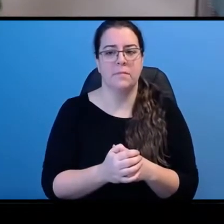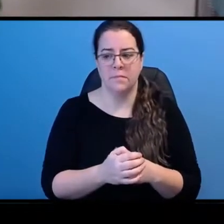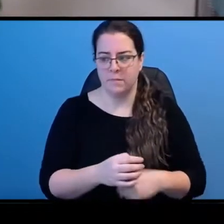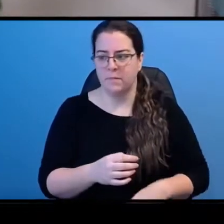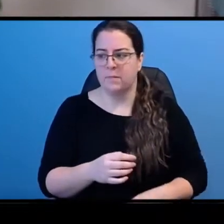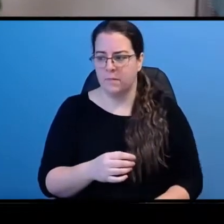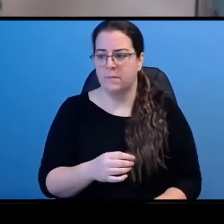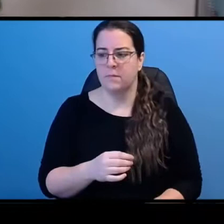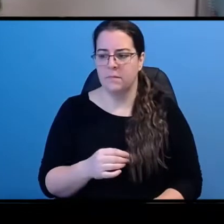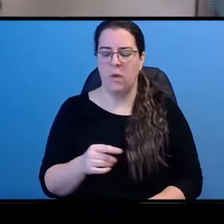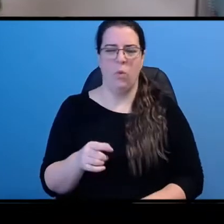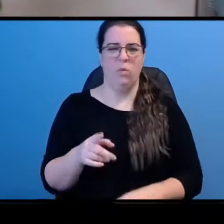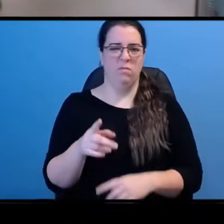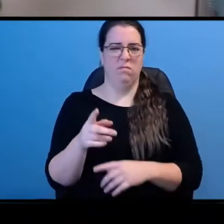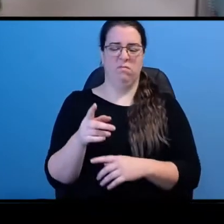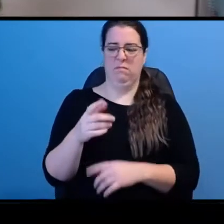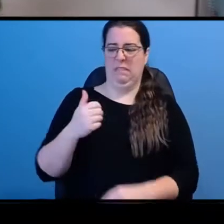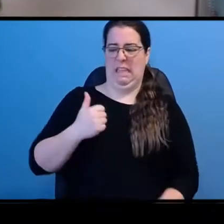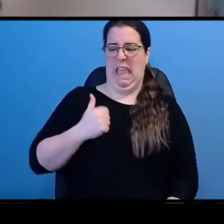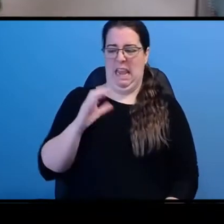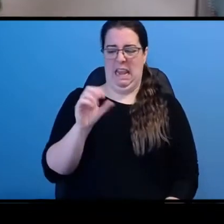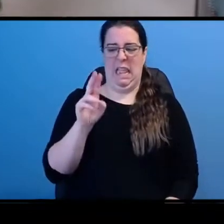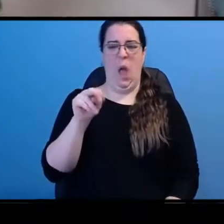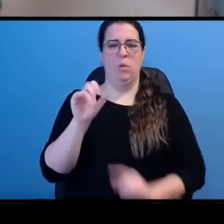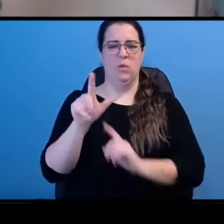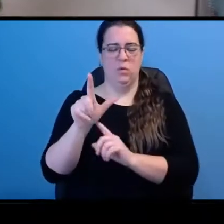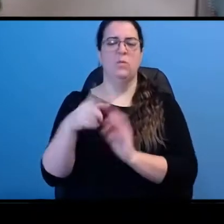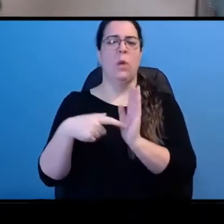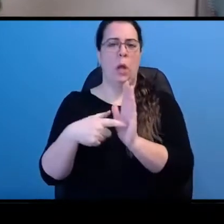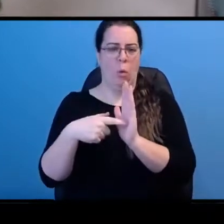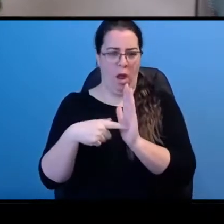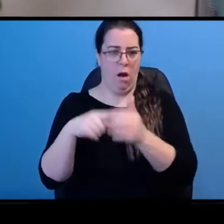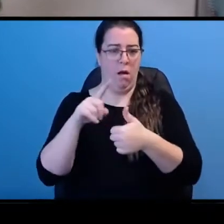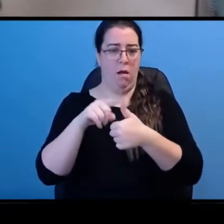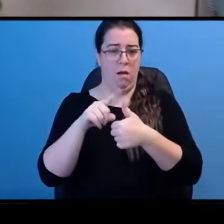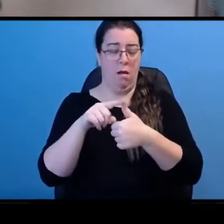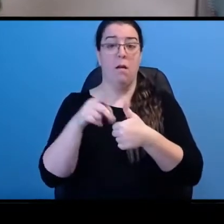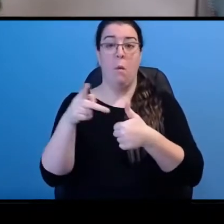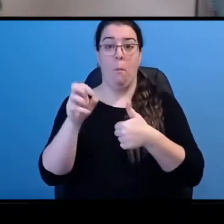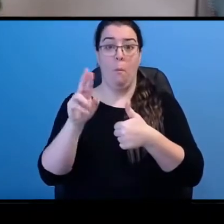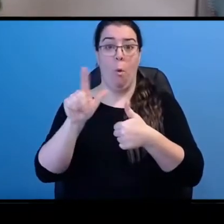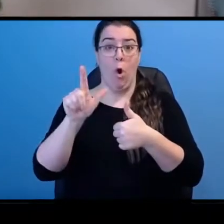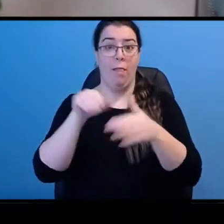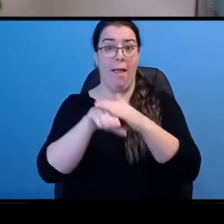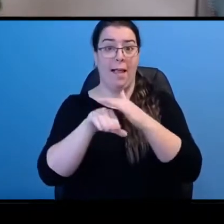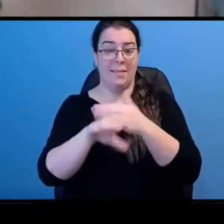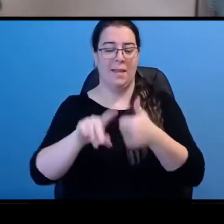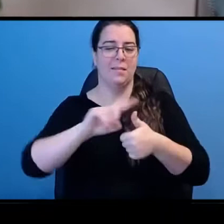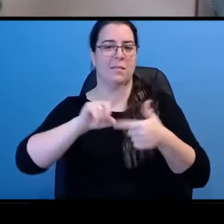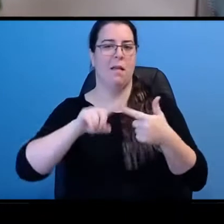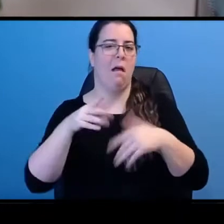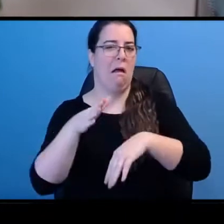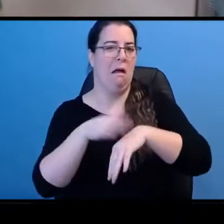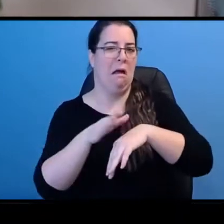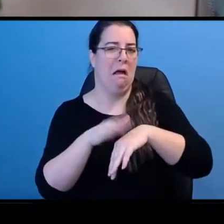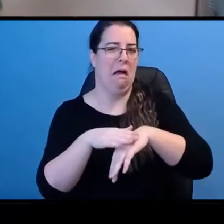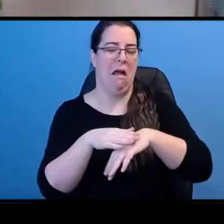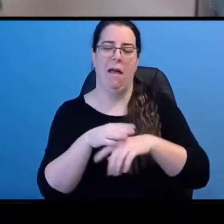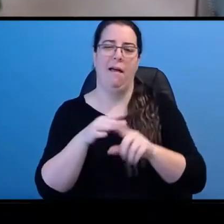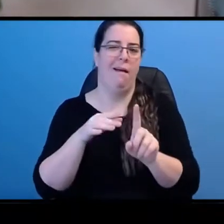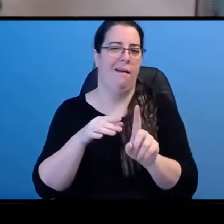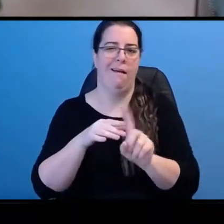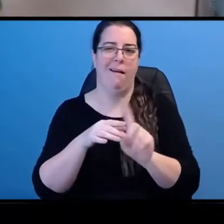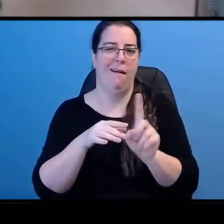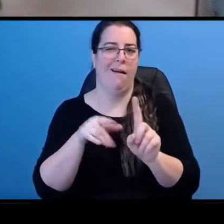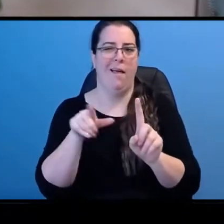process. The other hot tip is don't believe them when they say you can apply any time before the